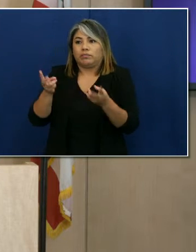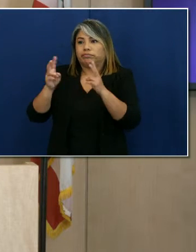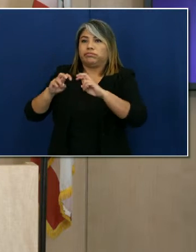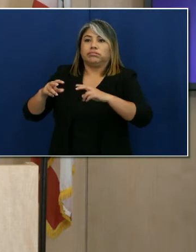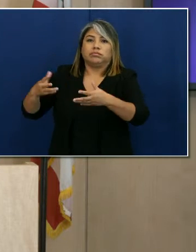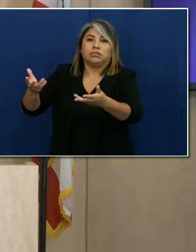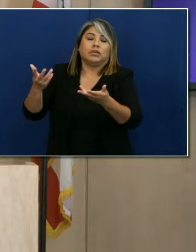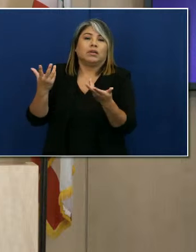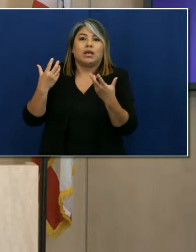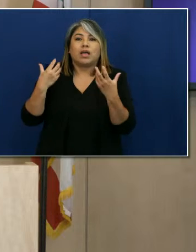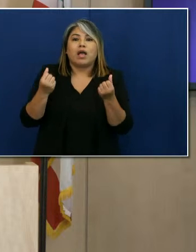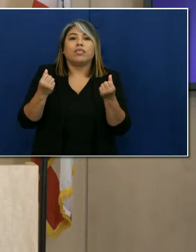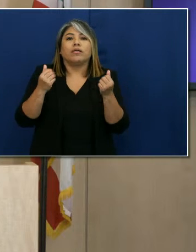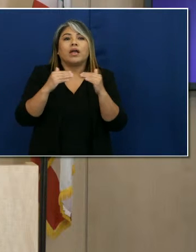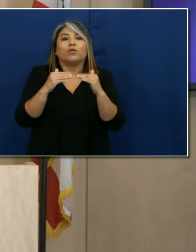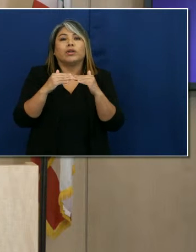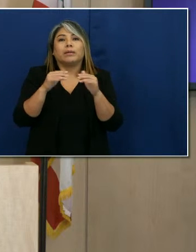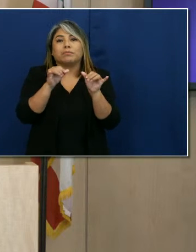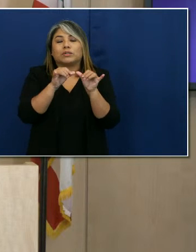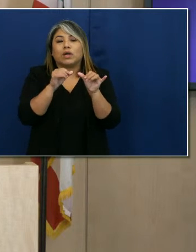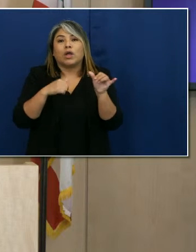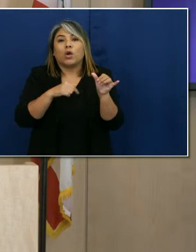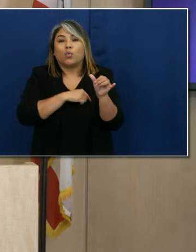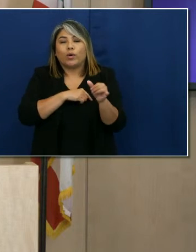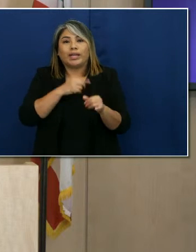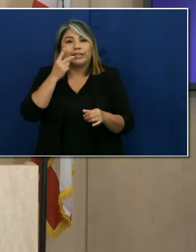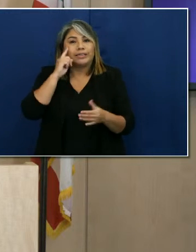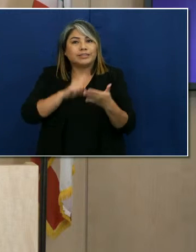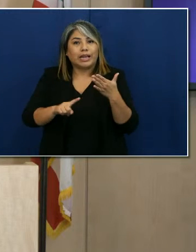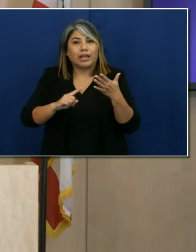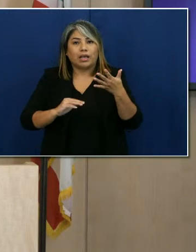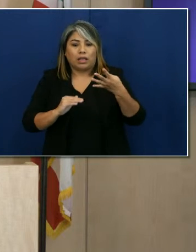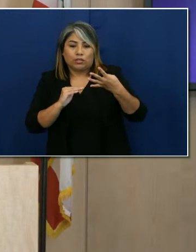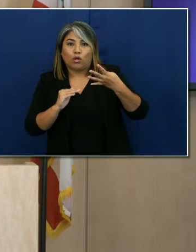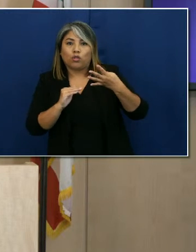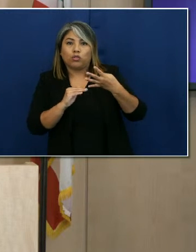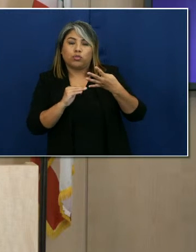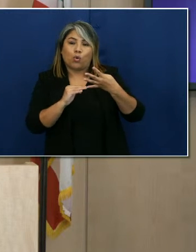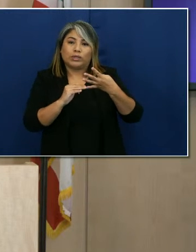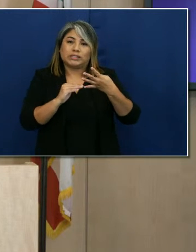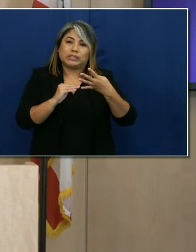metric, where we look at the lowest tier, which has the highest